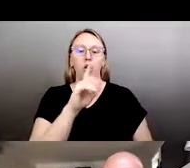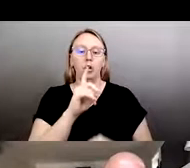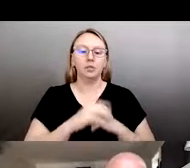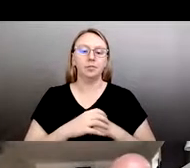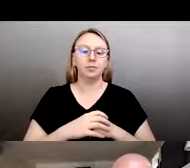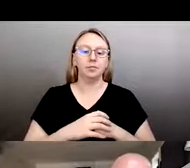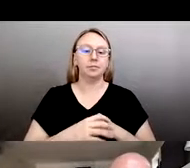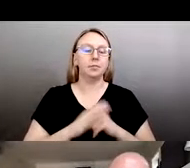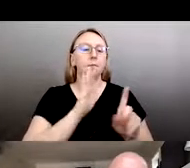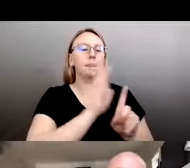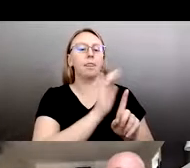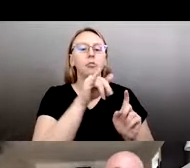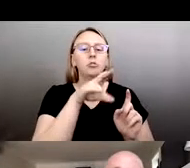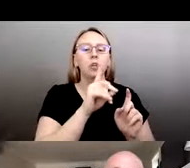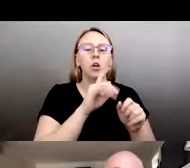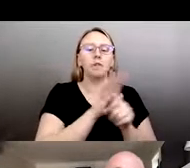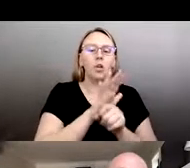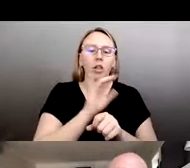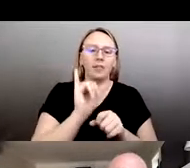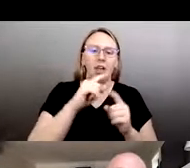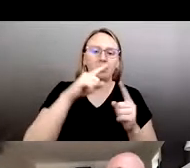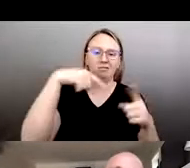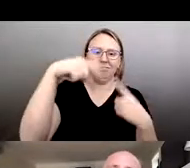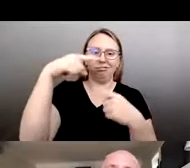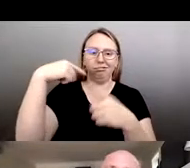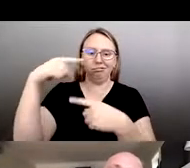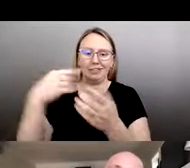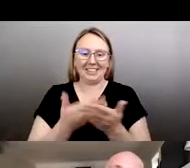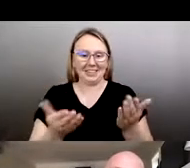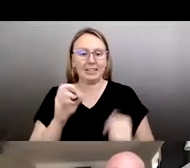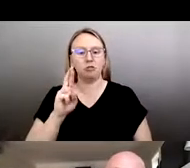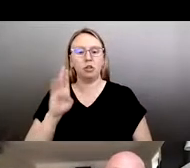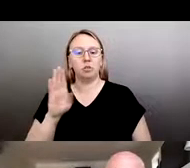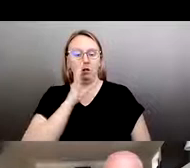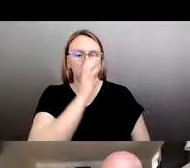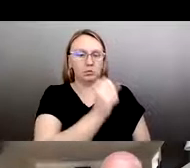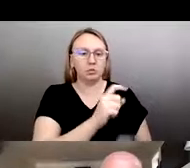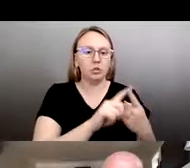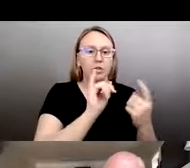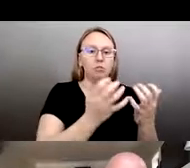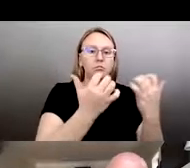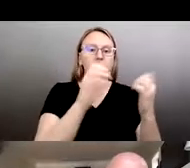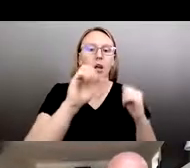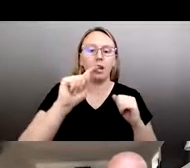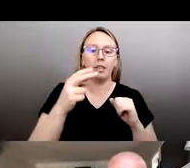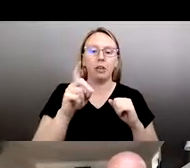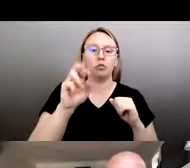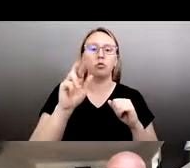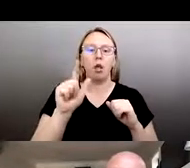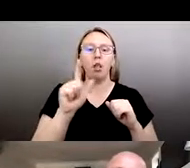full of these whirligigs that he created, and Roger was most drawn to these cathedrals that he made, some of which were actually